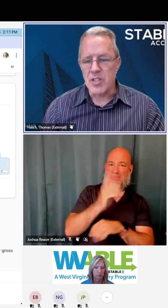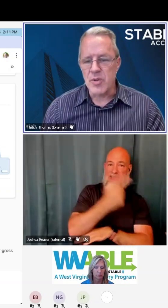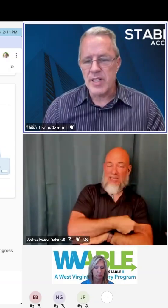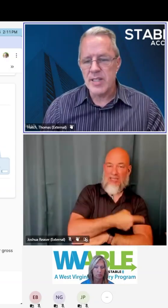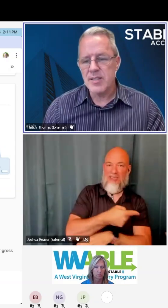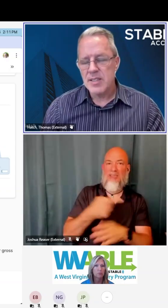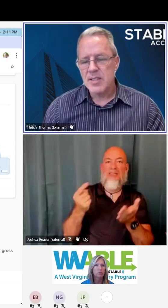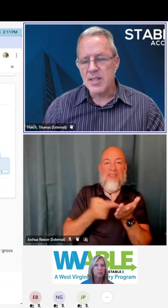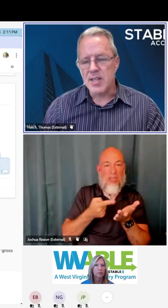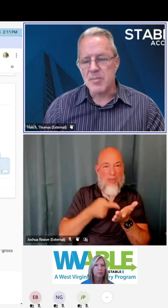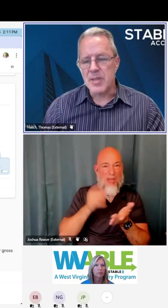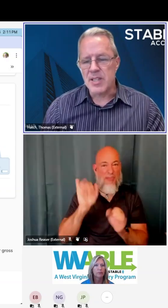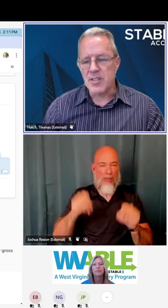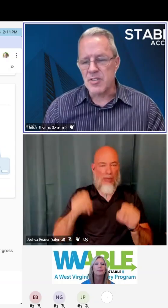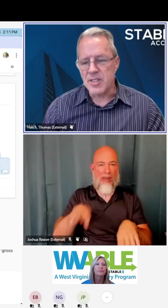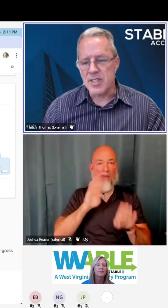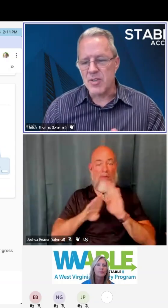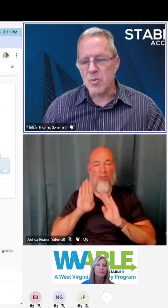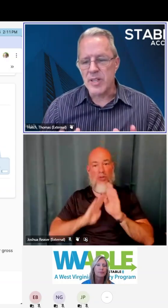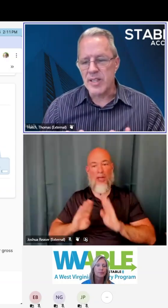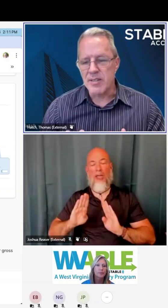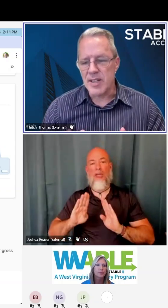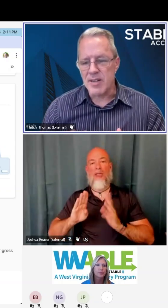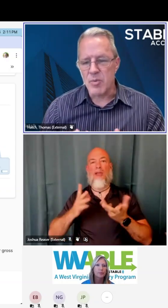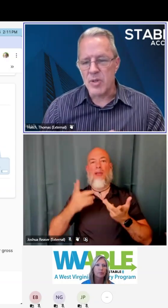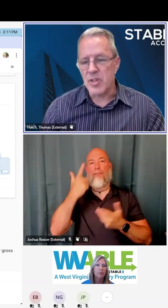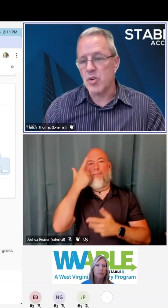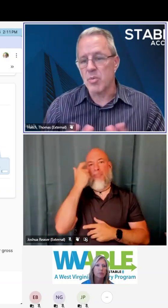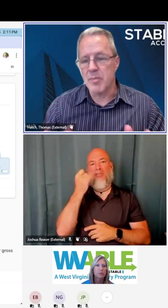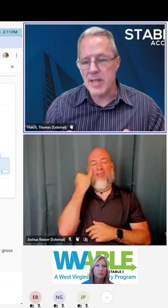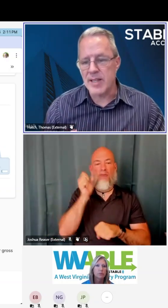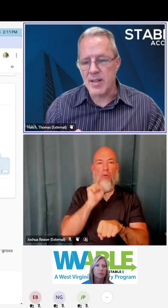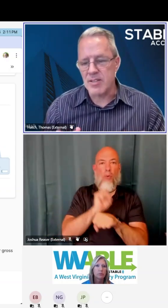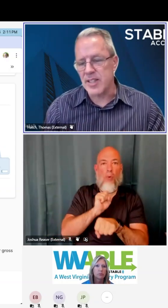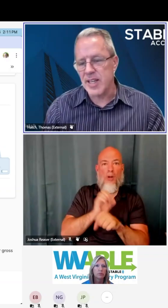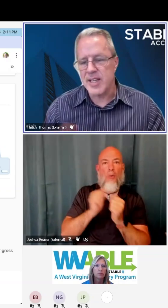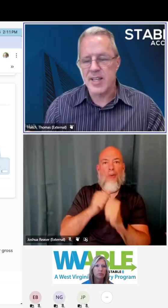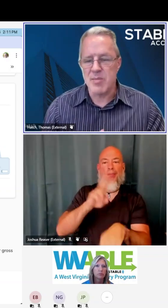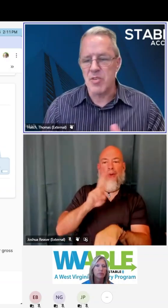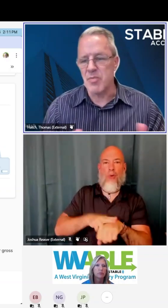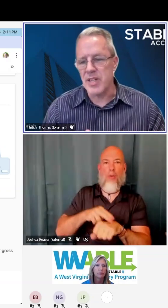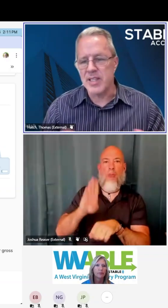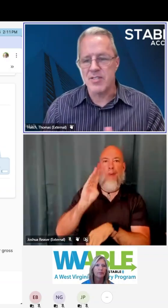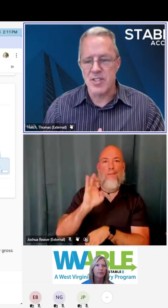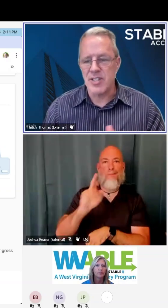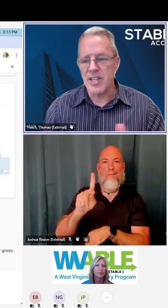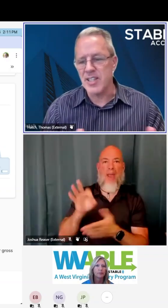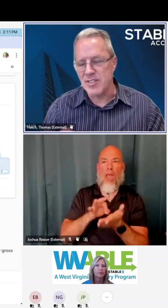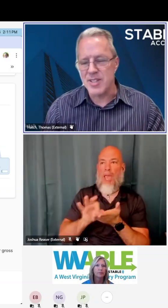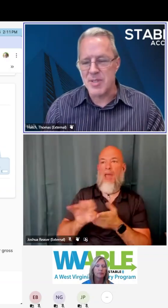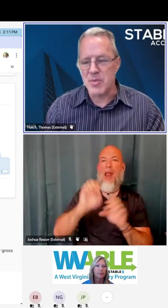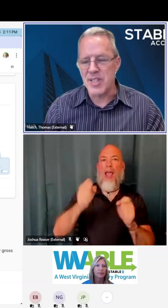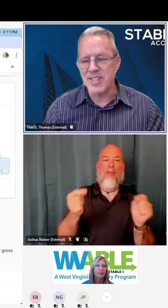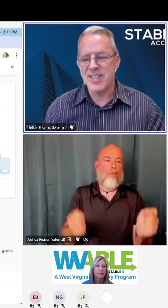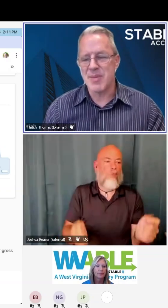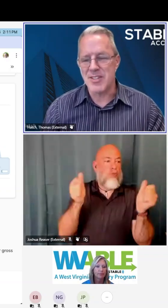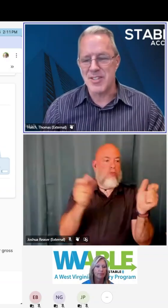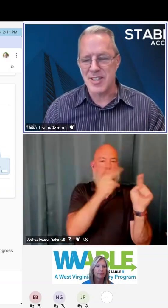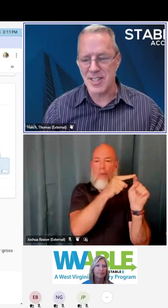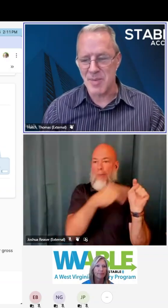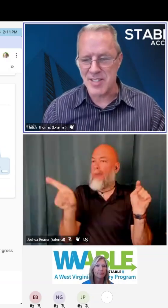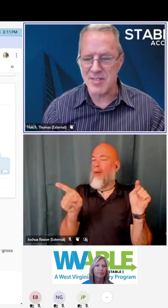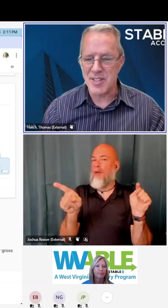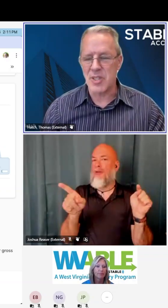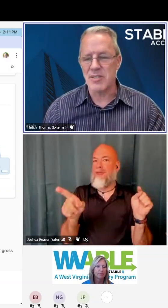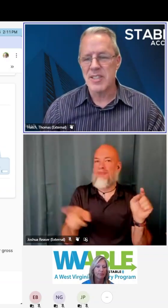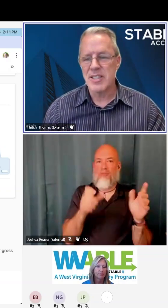little frustrating because, if you're working with a normal bank account, it's like, hey, I can move money instantaneously between my